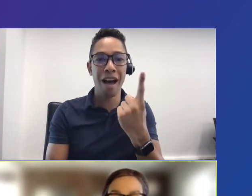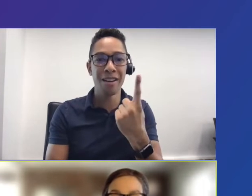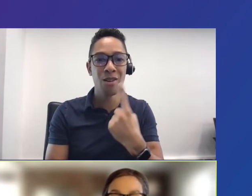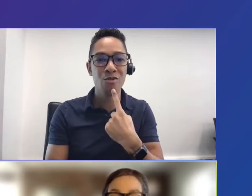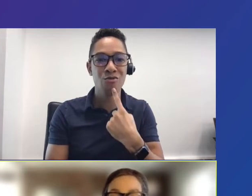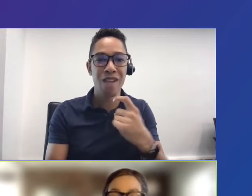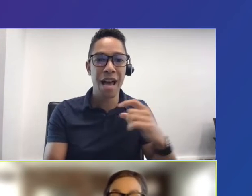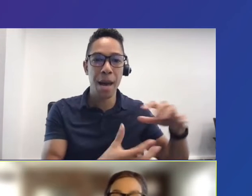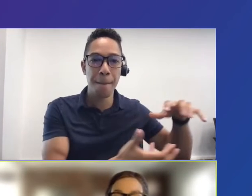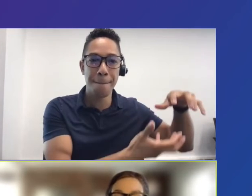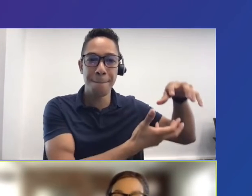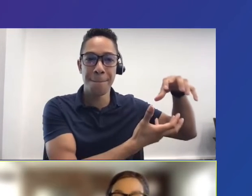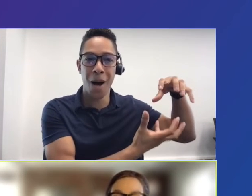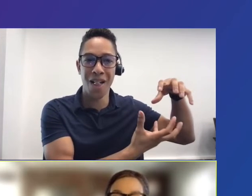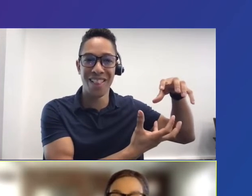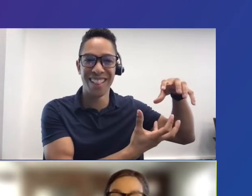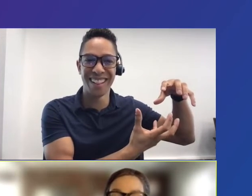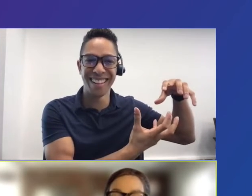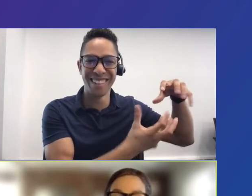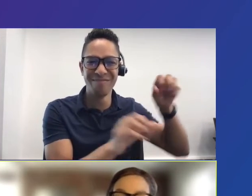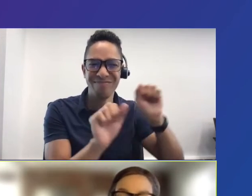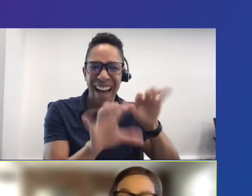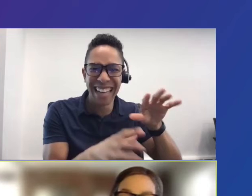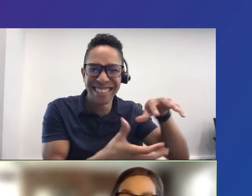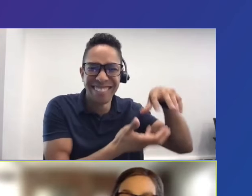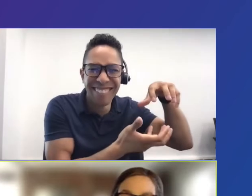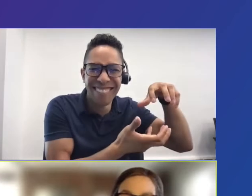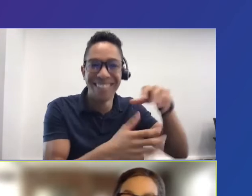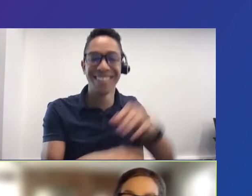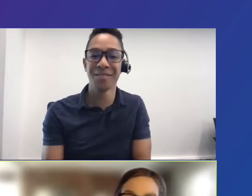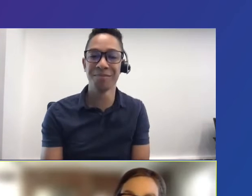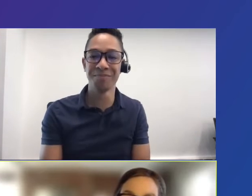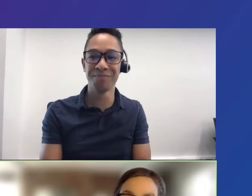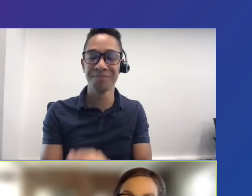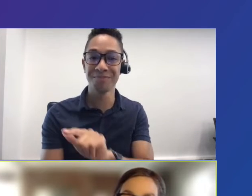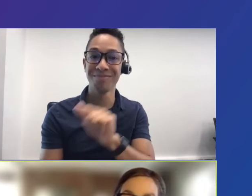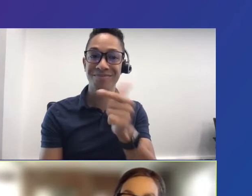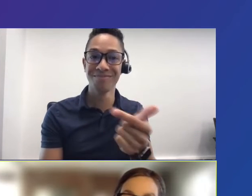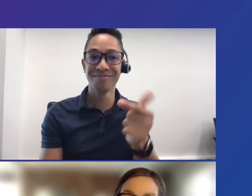a magic red ball in the background. Nikki?